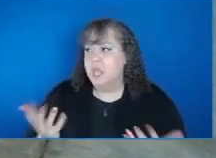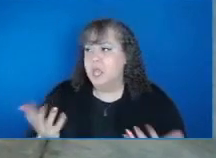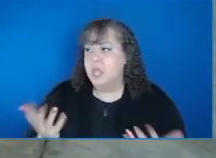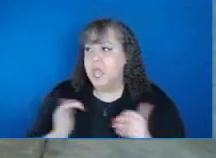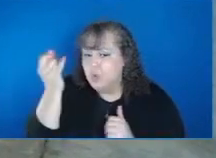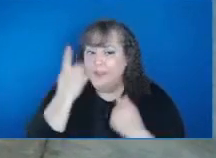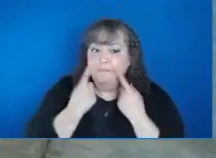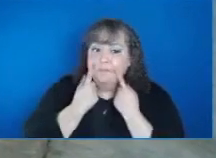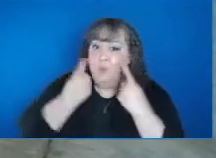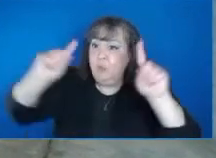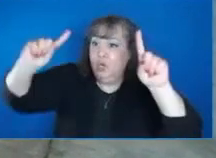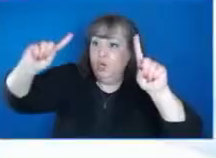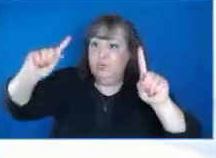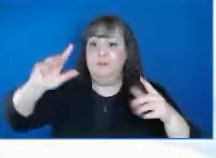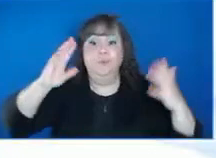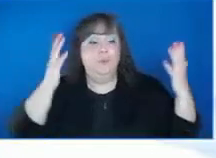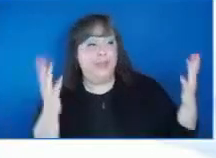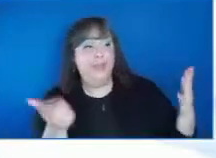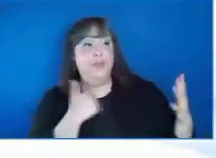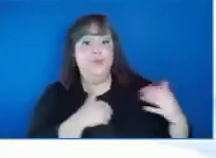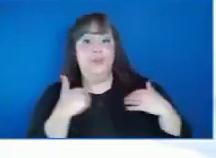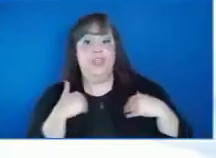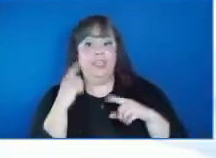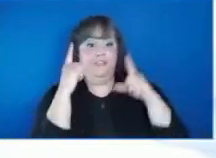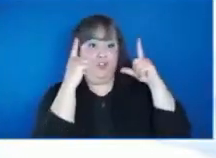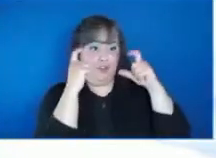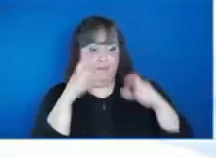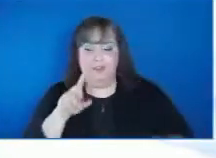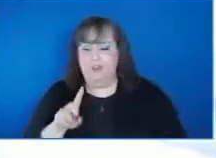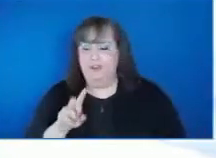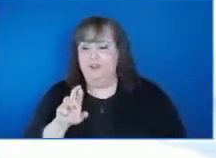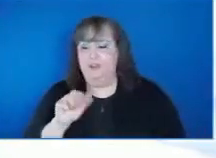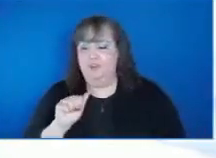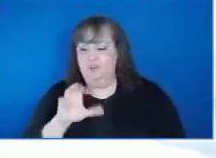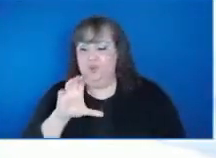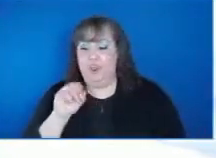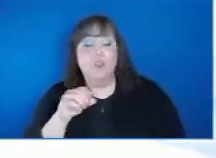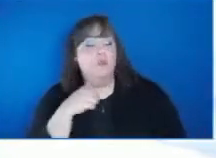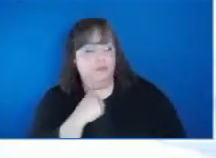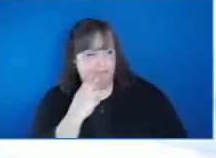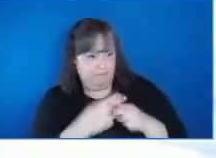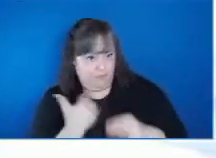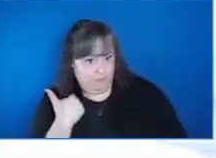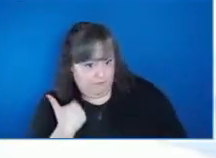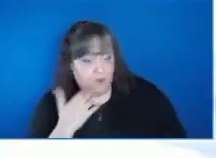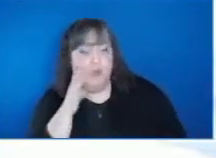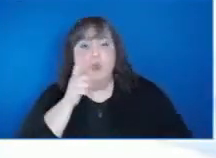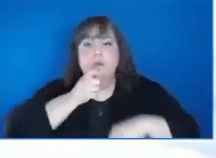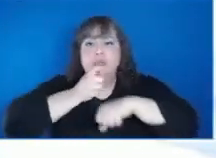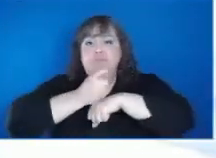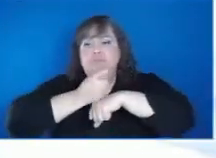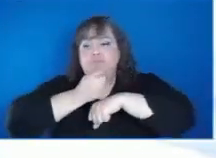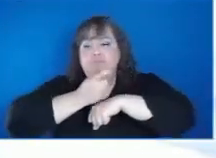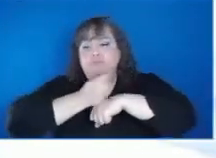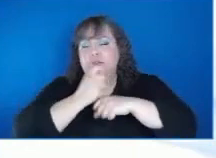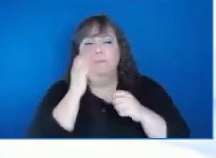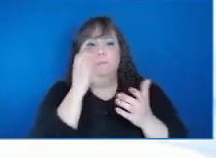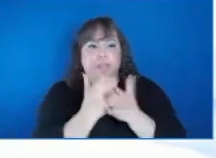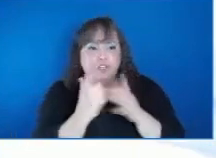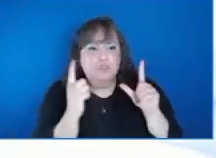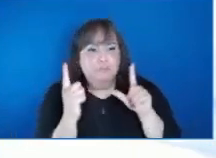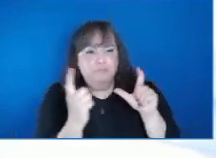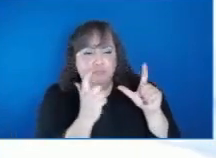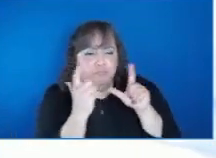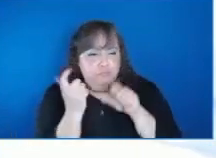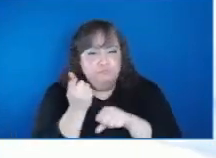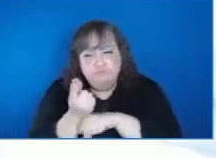this camera, Draco, as I mentioned before, and that's going to be sending pictures back to Earth. And about